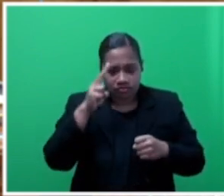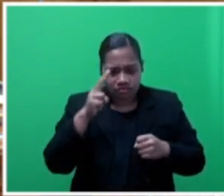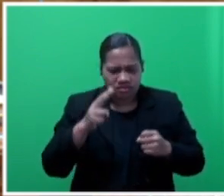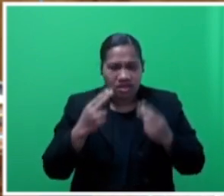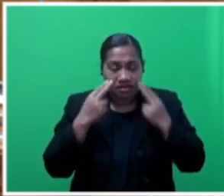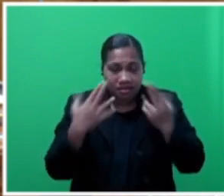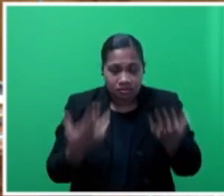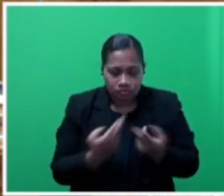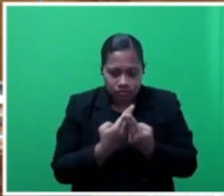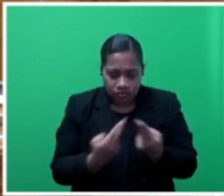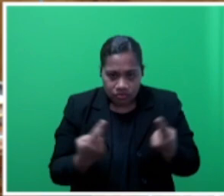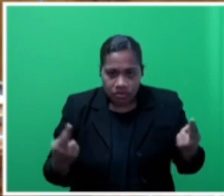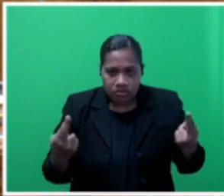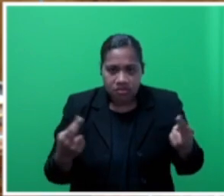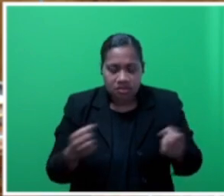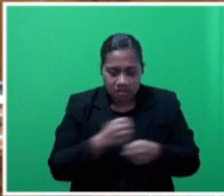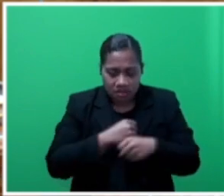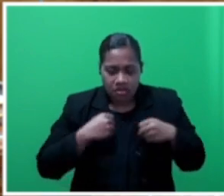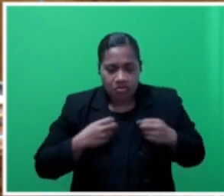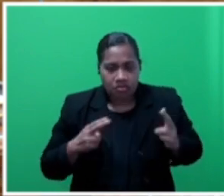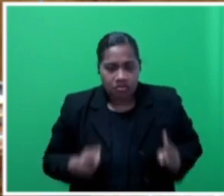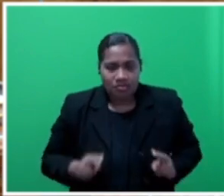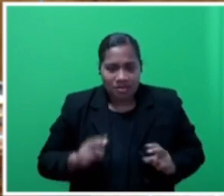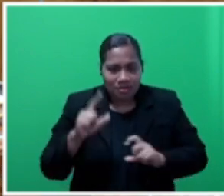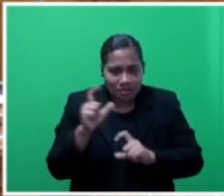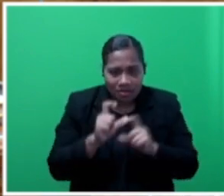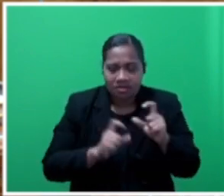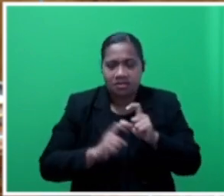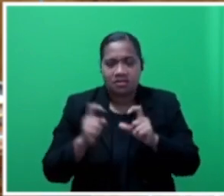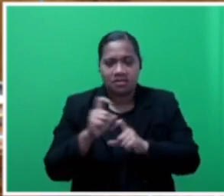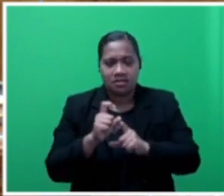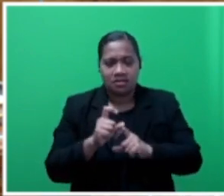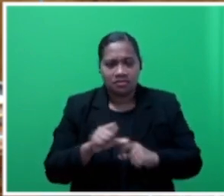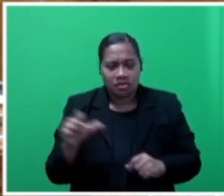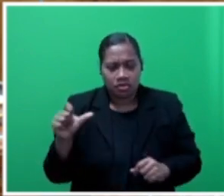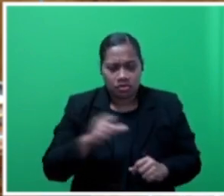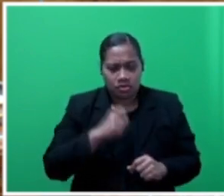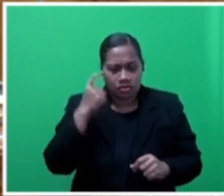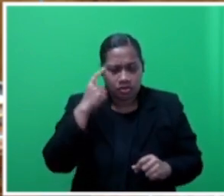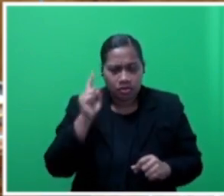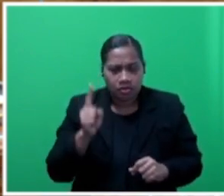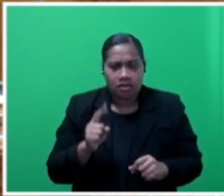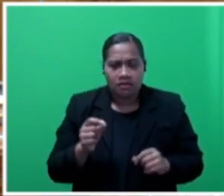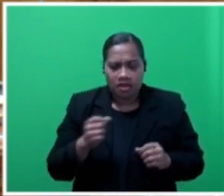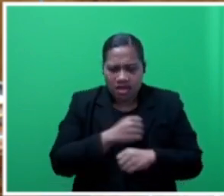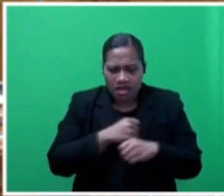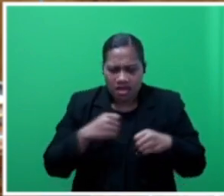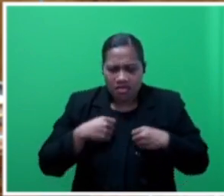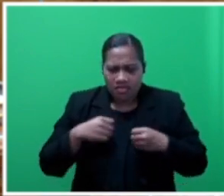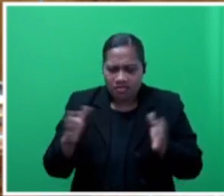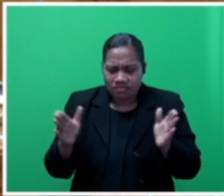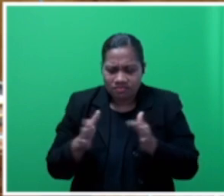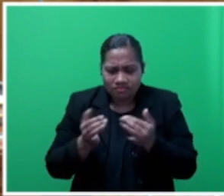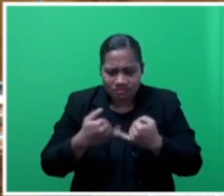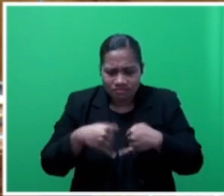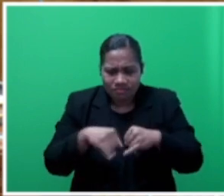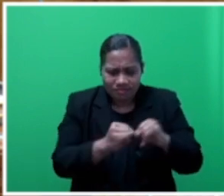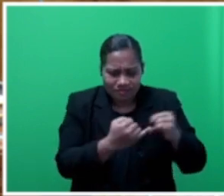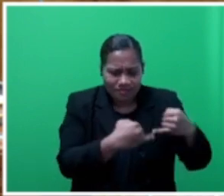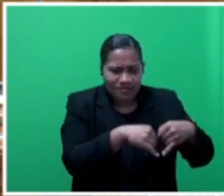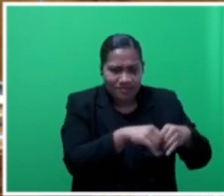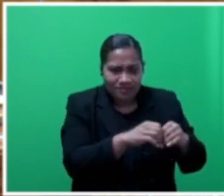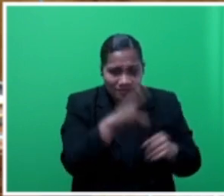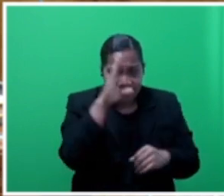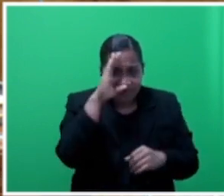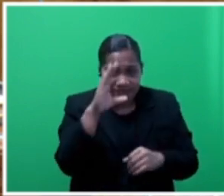capacity, and at the same time be mindful of our vulnerability as a small island developing state.